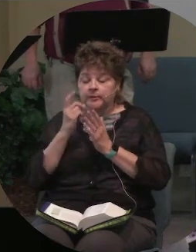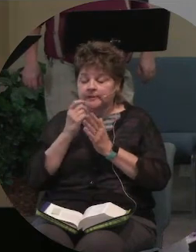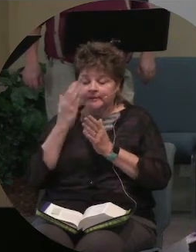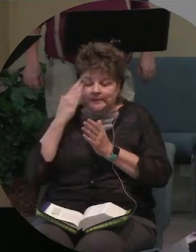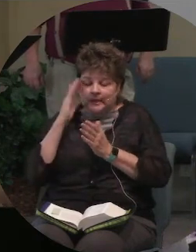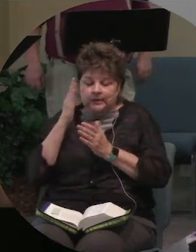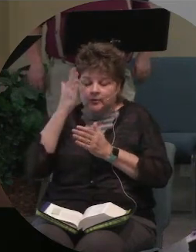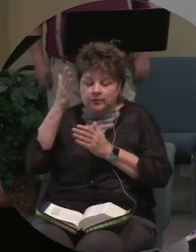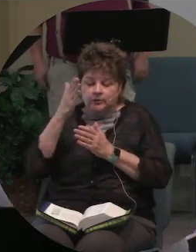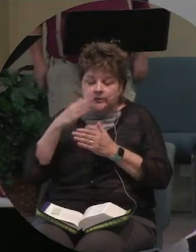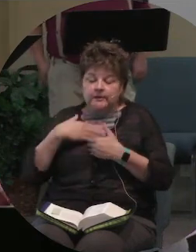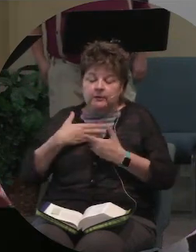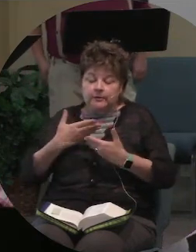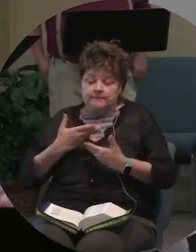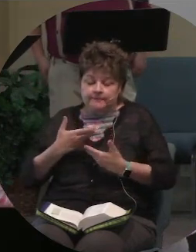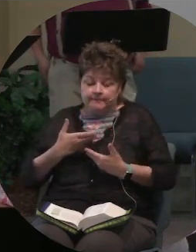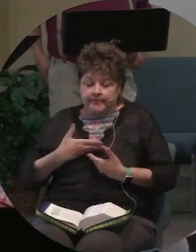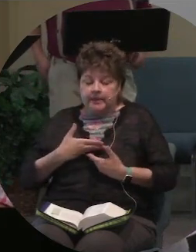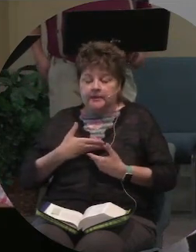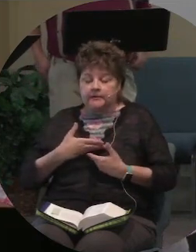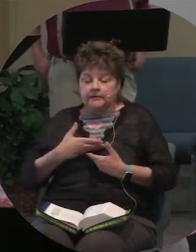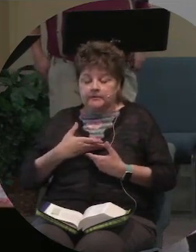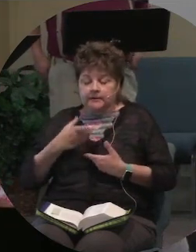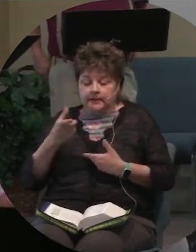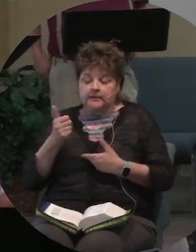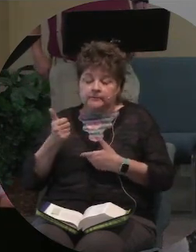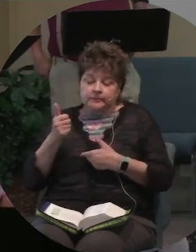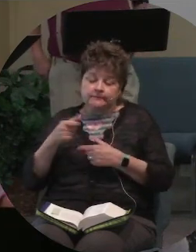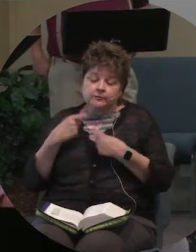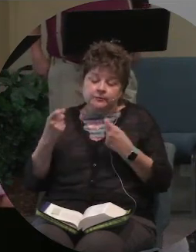you, that they would admit that they're a sinner,